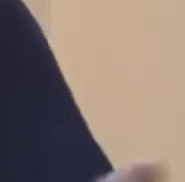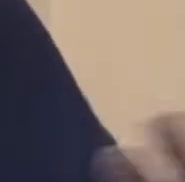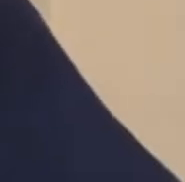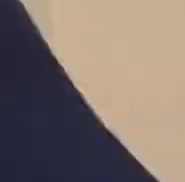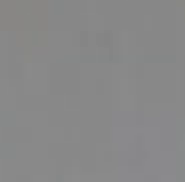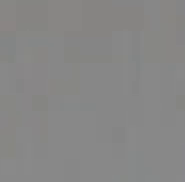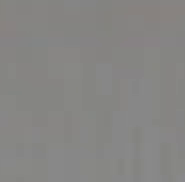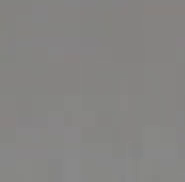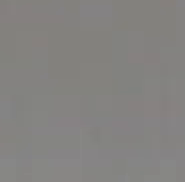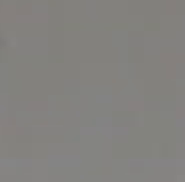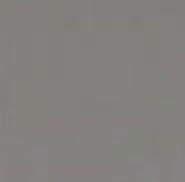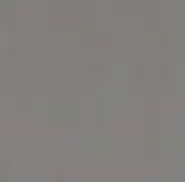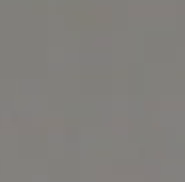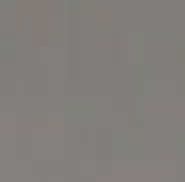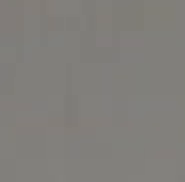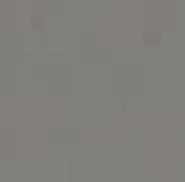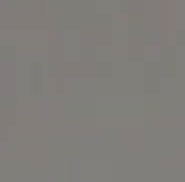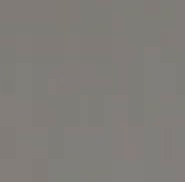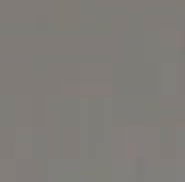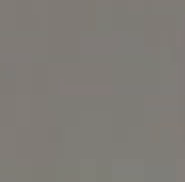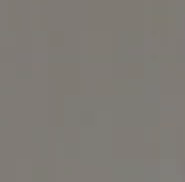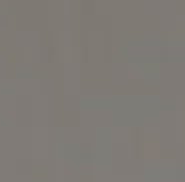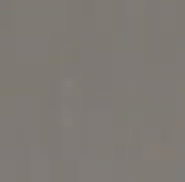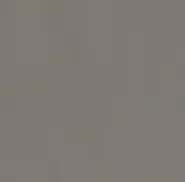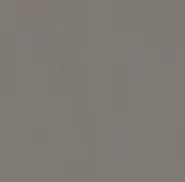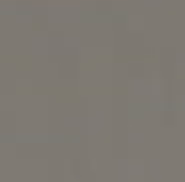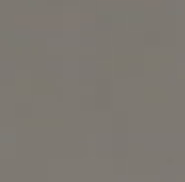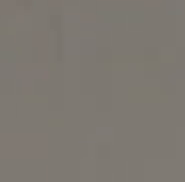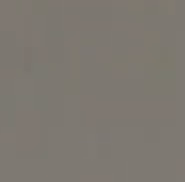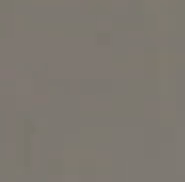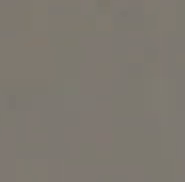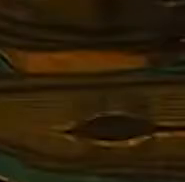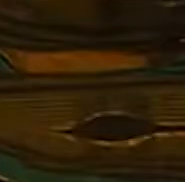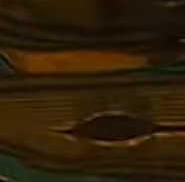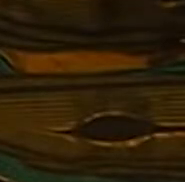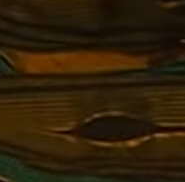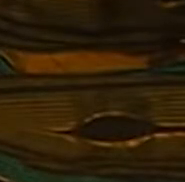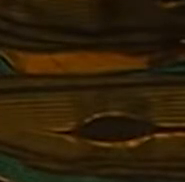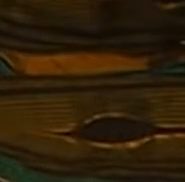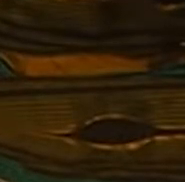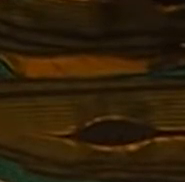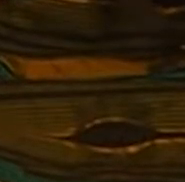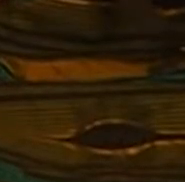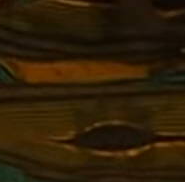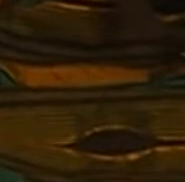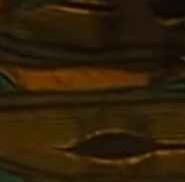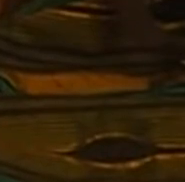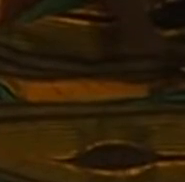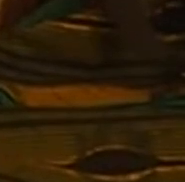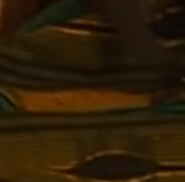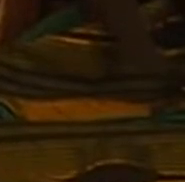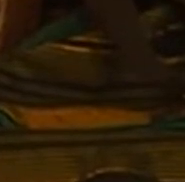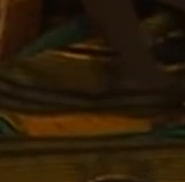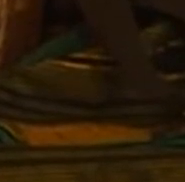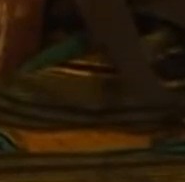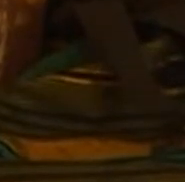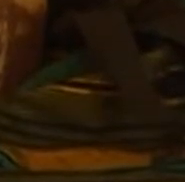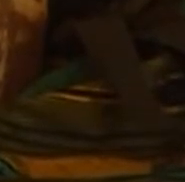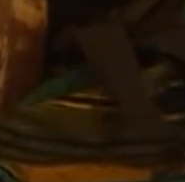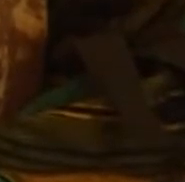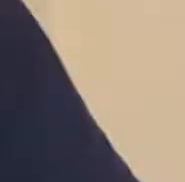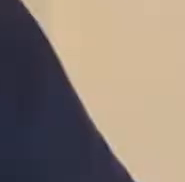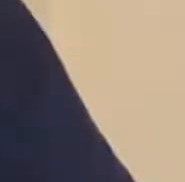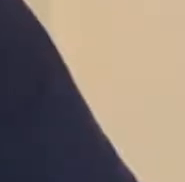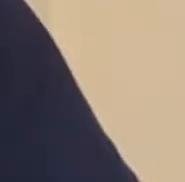knowingly or unknowingly. You've seen so many abstracts that have been done based on some of